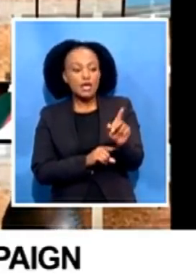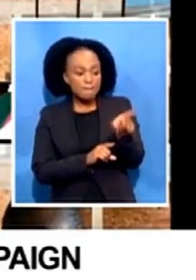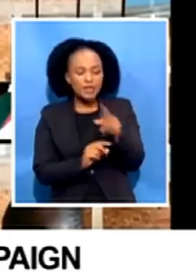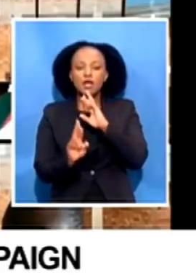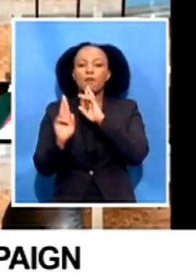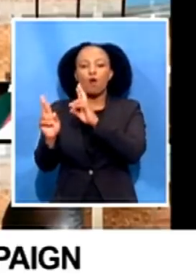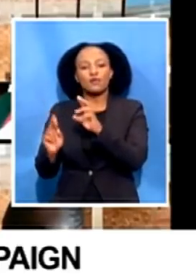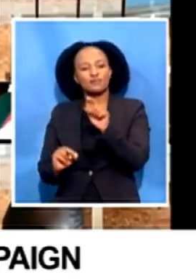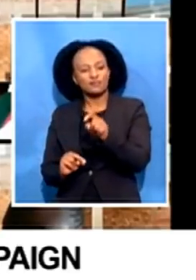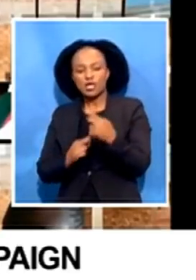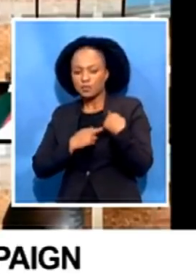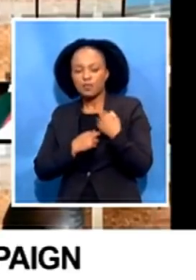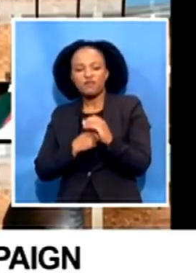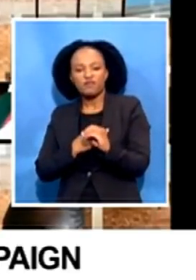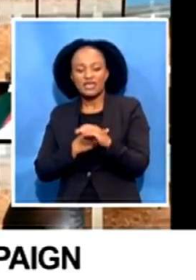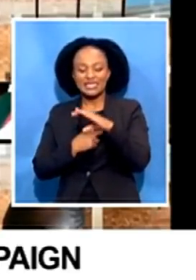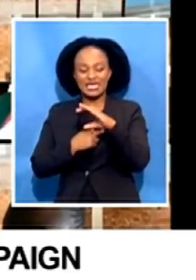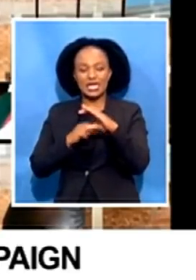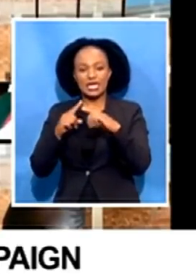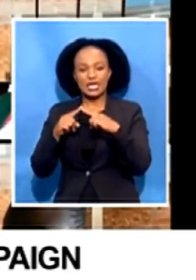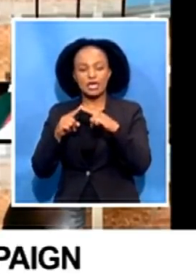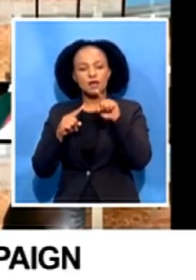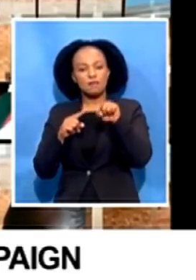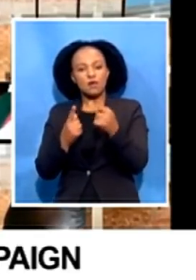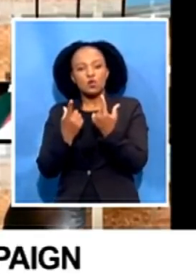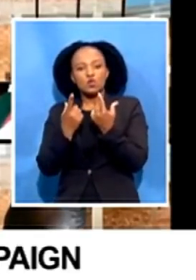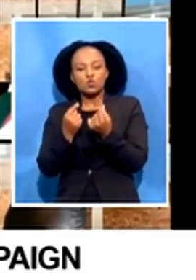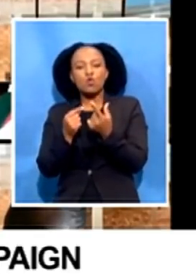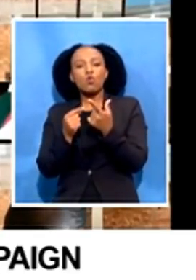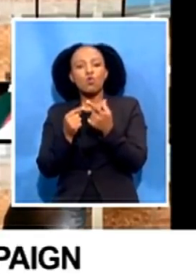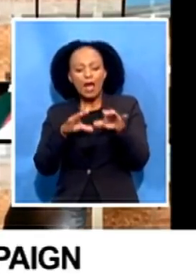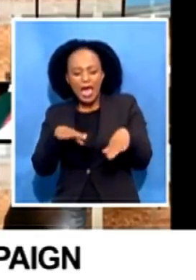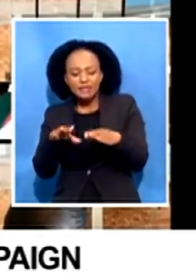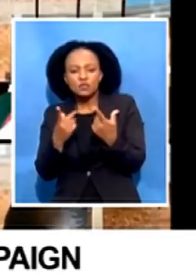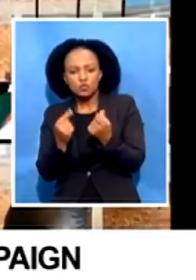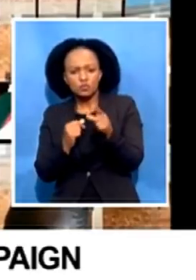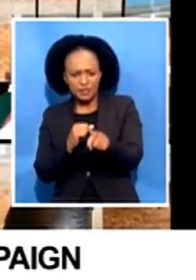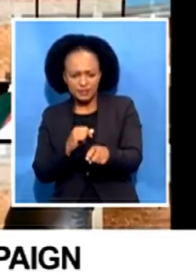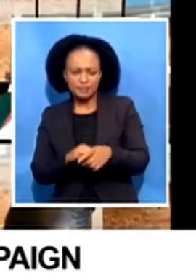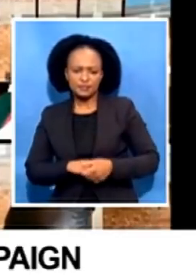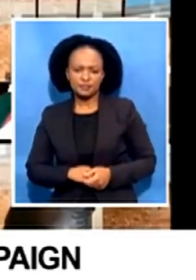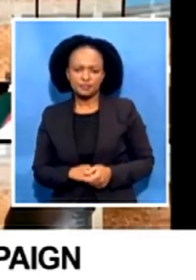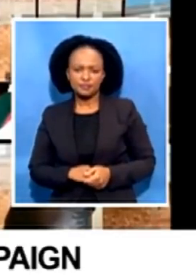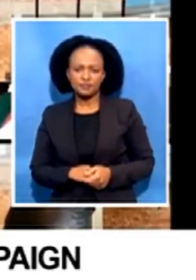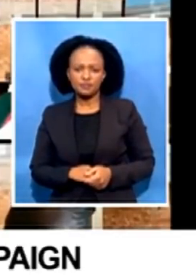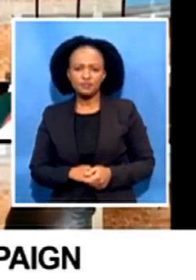take appropriate remedial action." I underline the word state